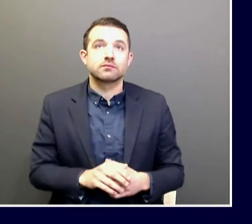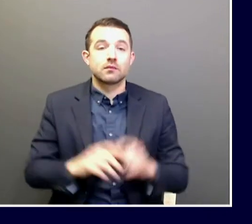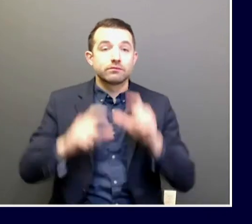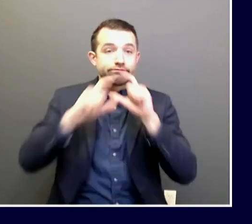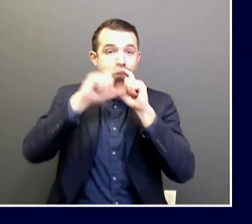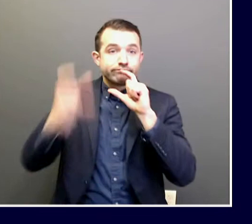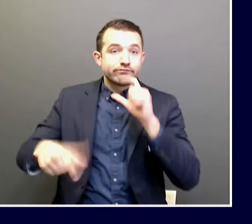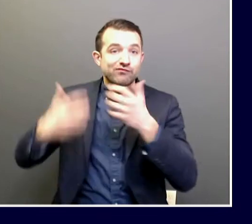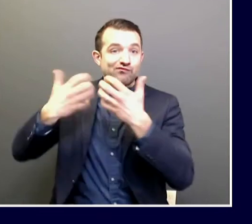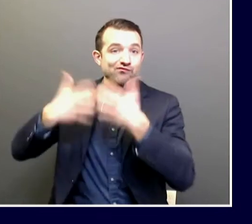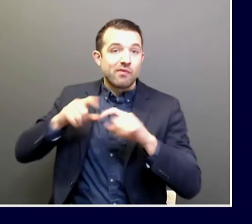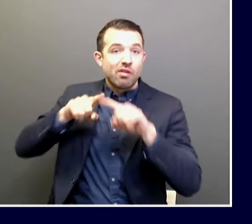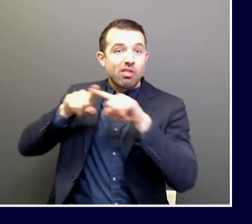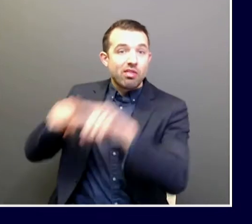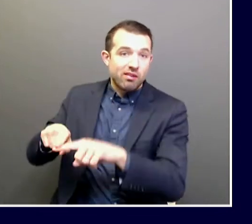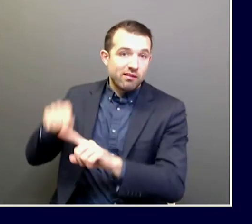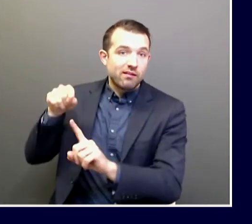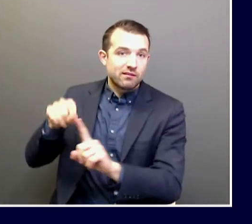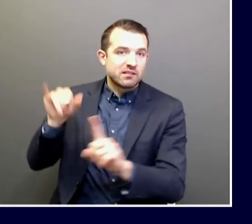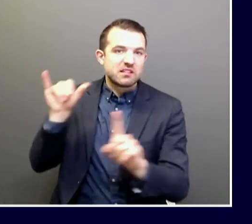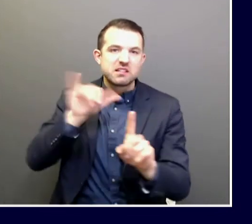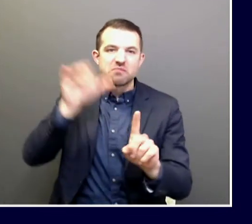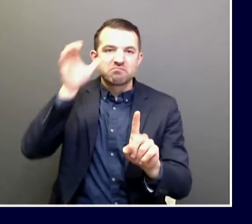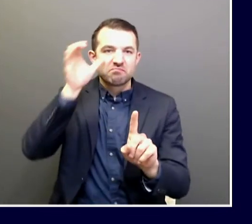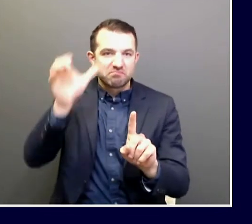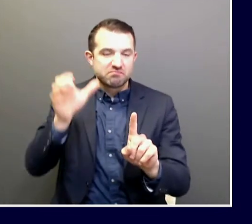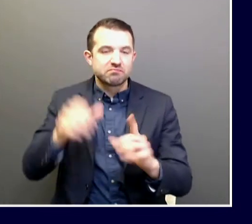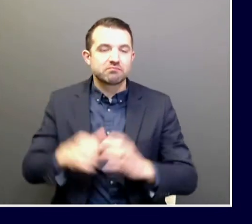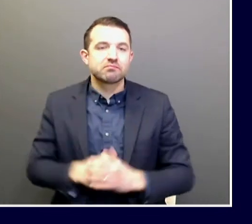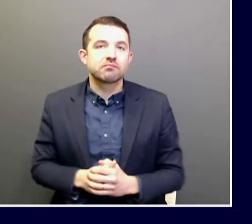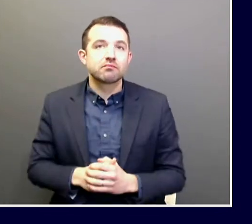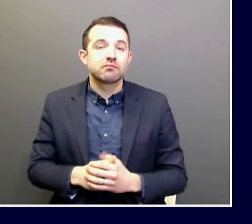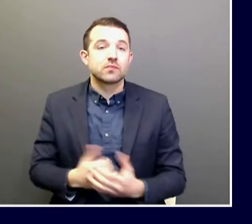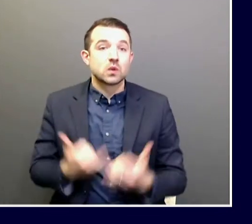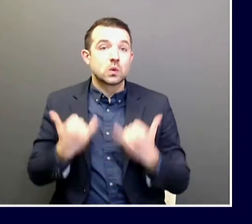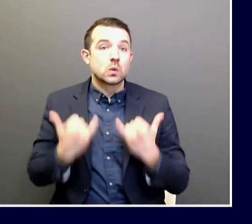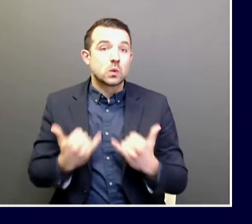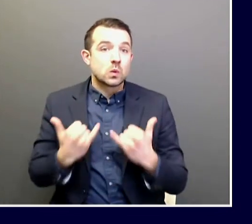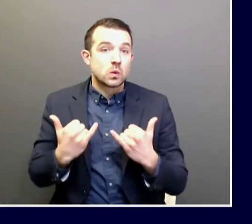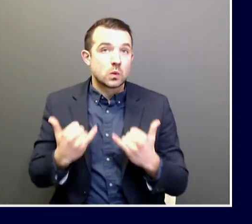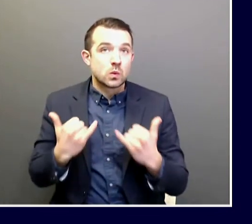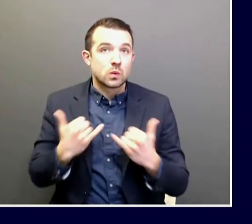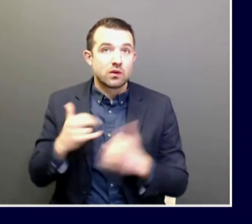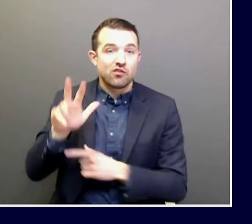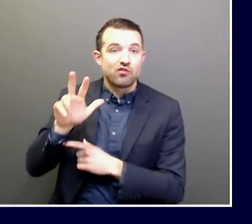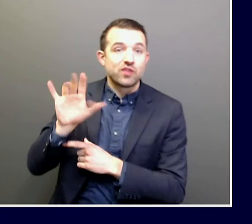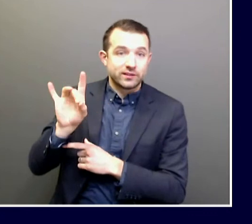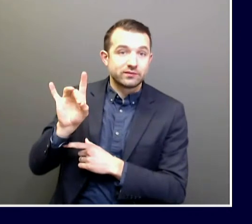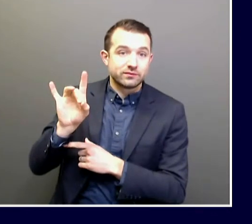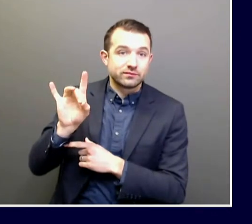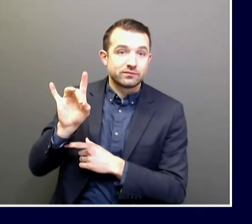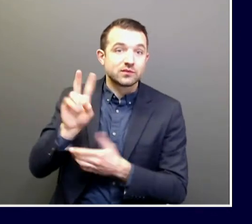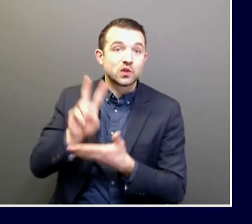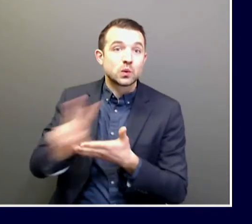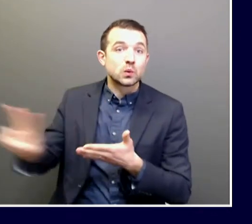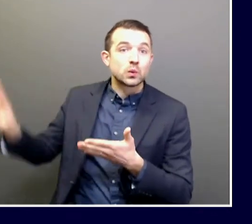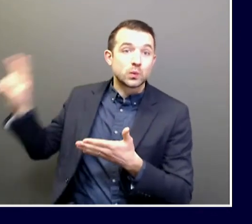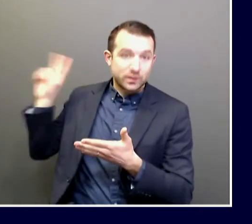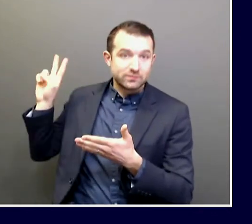who are on ventilators, where right now there are 38 people on a ventilator, down